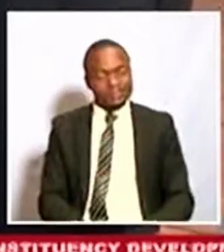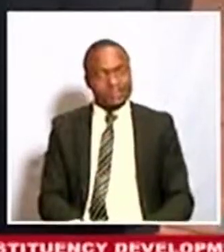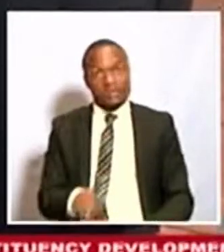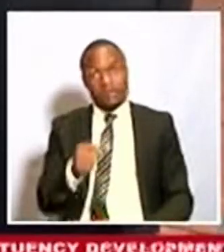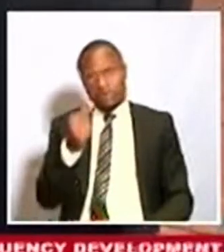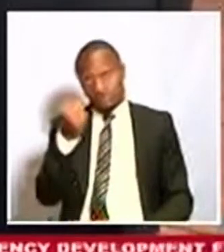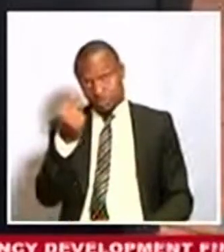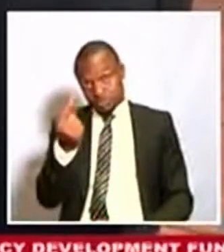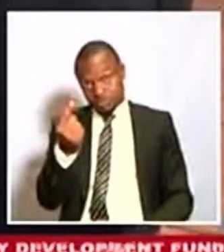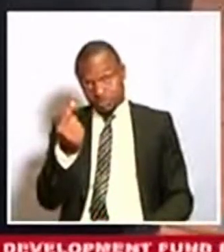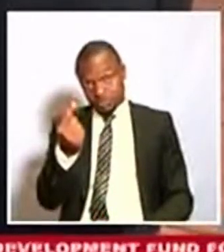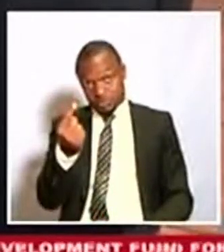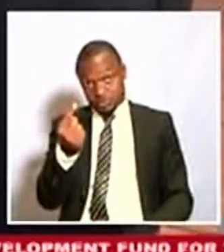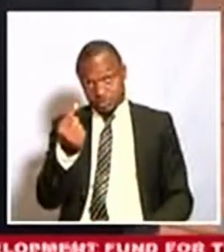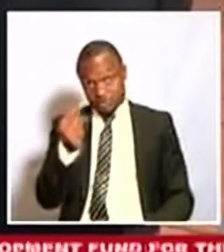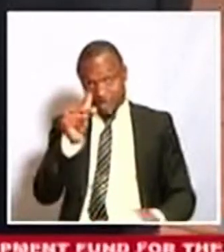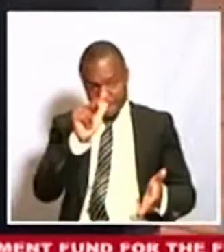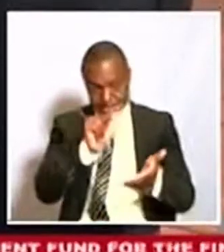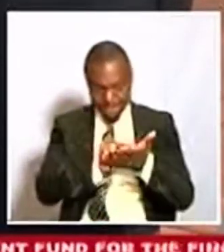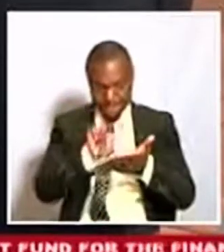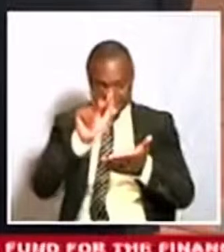of them are signatures.